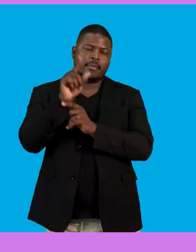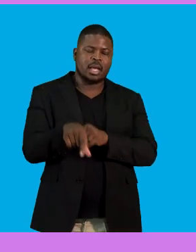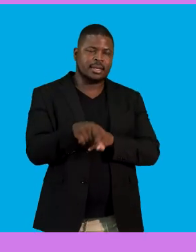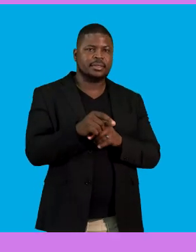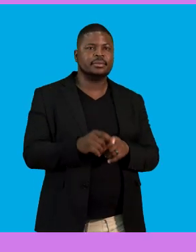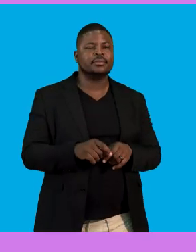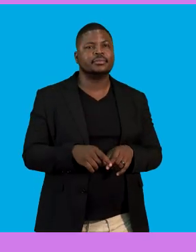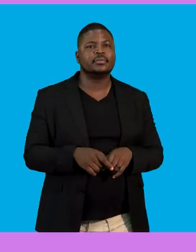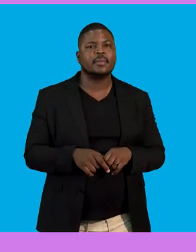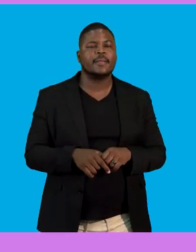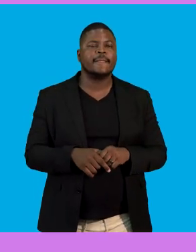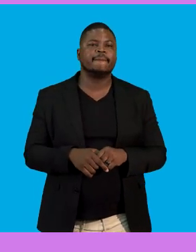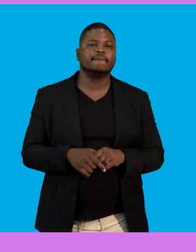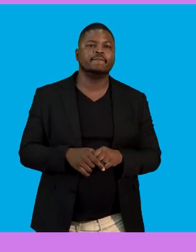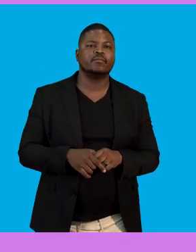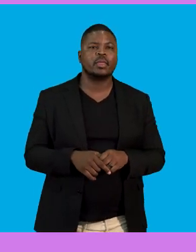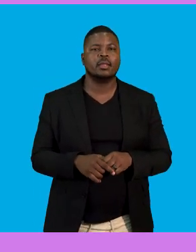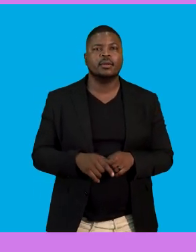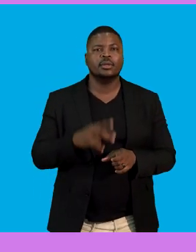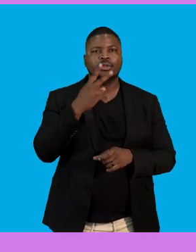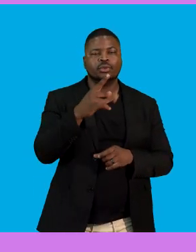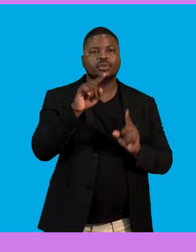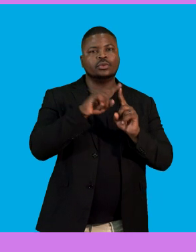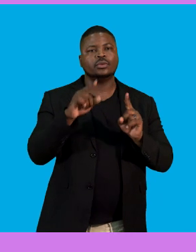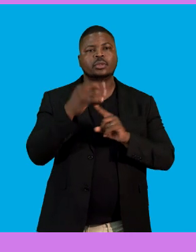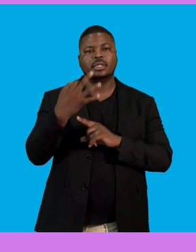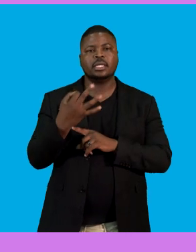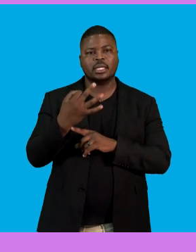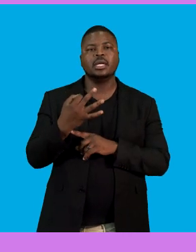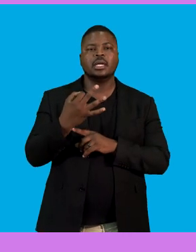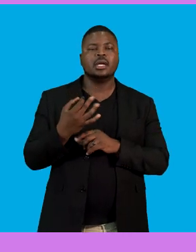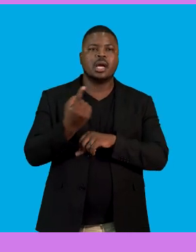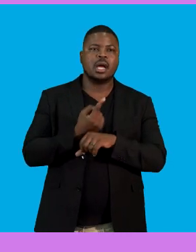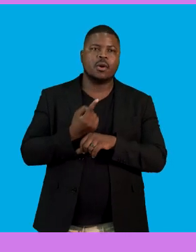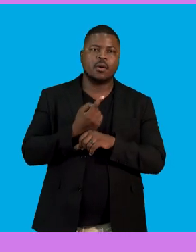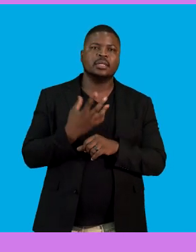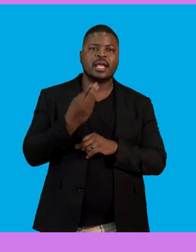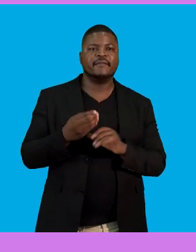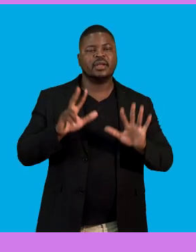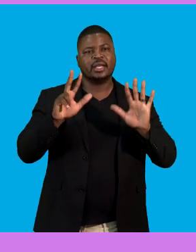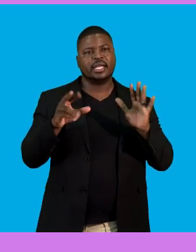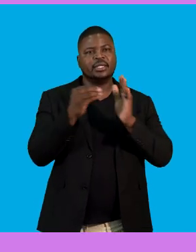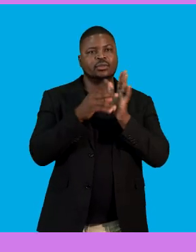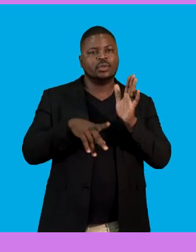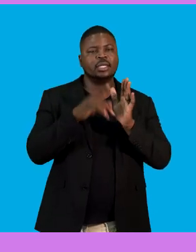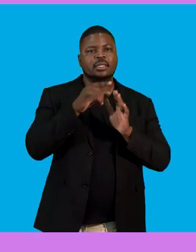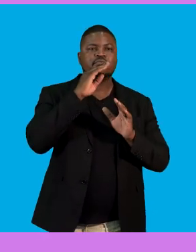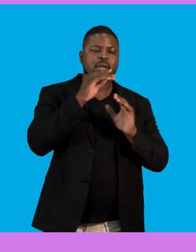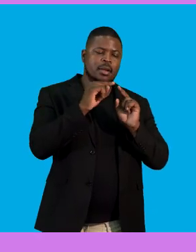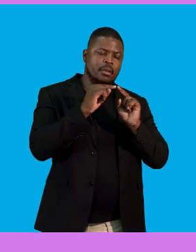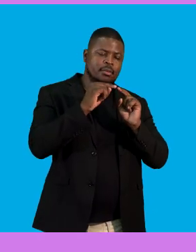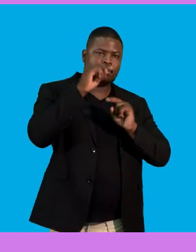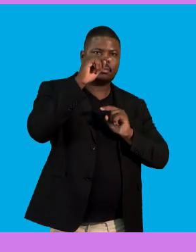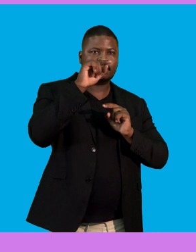together. Then between 3 to 4 hours, we've got 8 learners. 3 to 4 hours, we've got 8. So it means our graph is